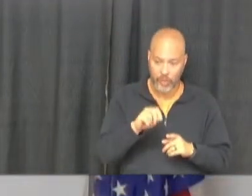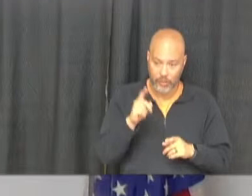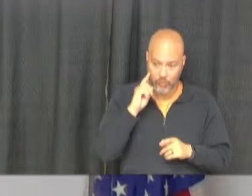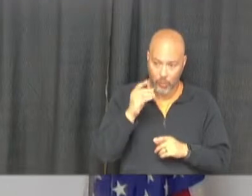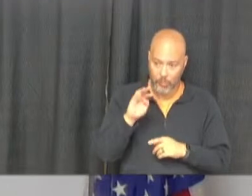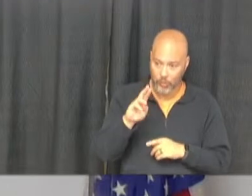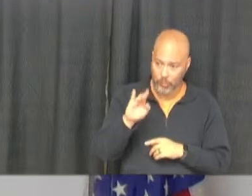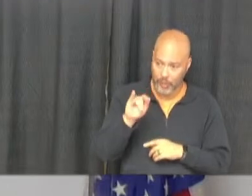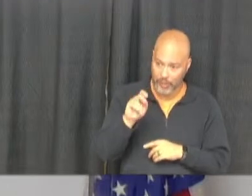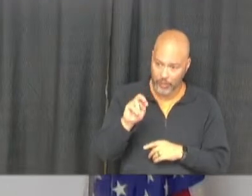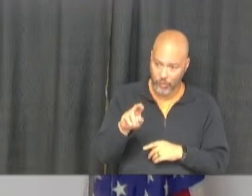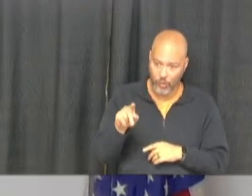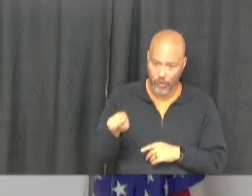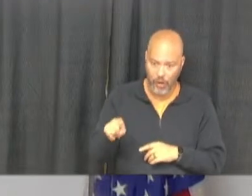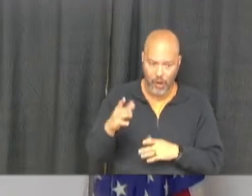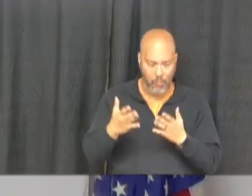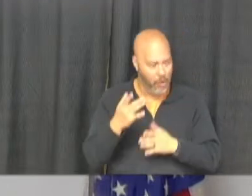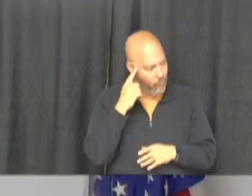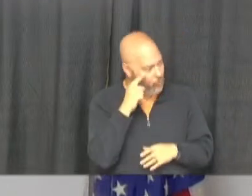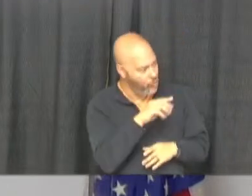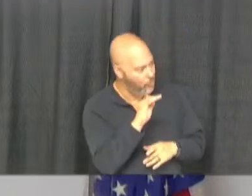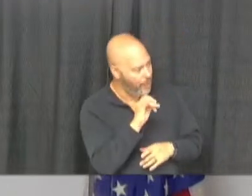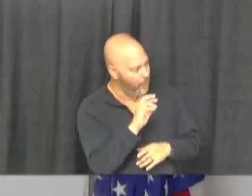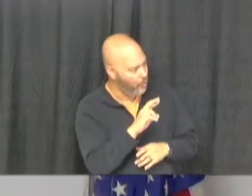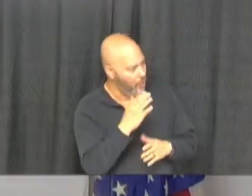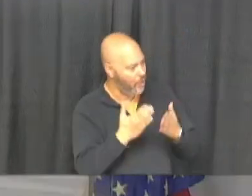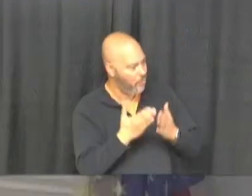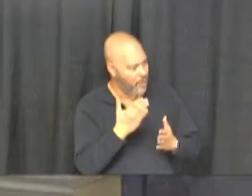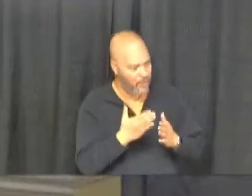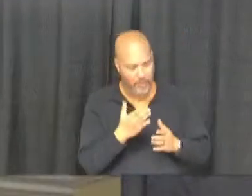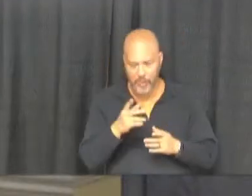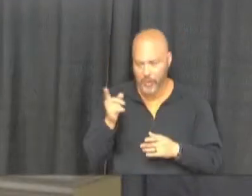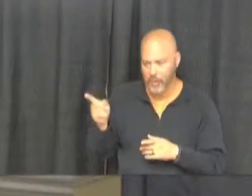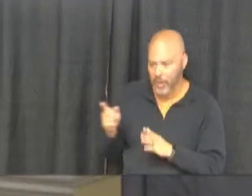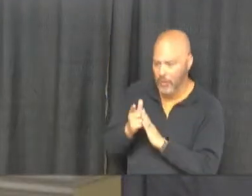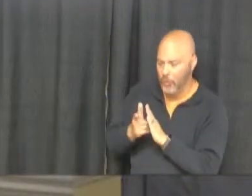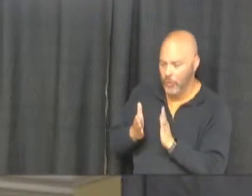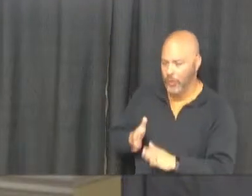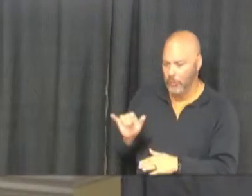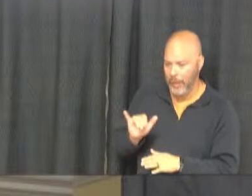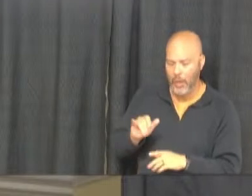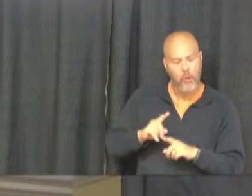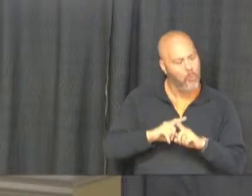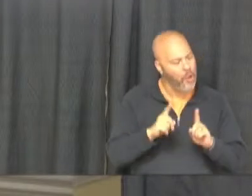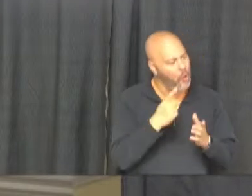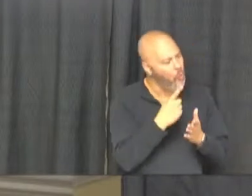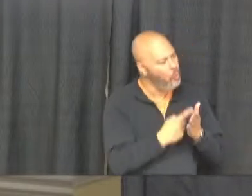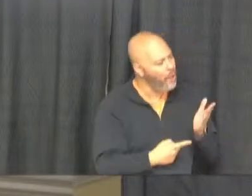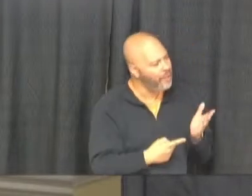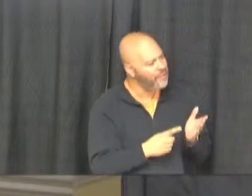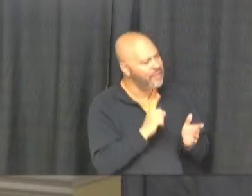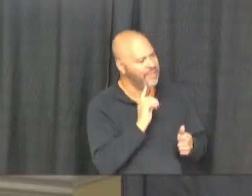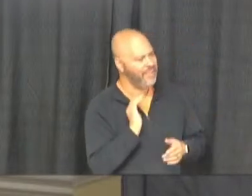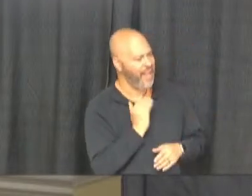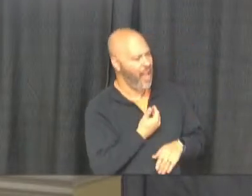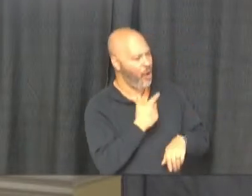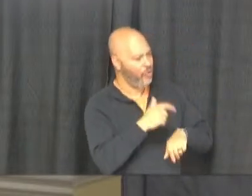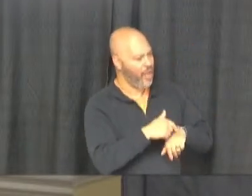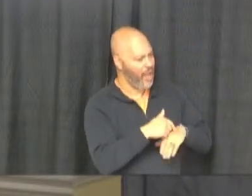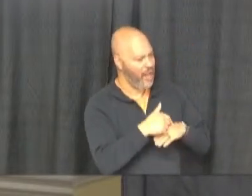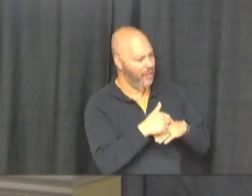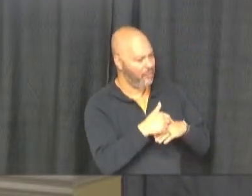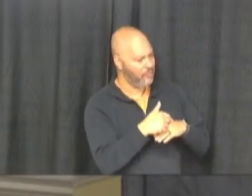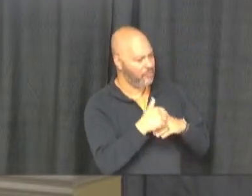So this probably is back to you, Mayor. Okay. And maybe bounced, I'm not sure. But what is our timeline?